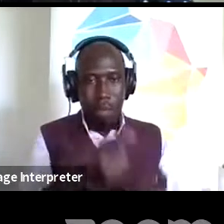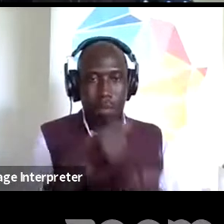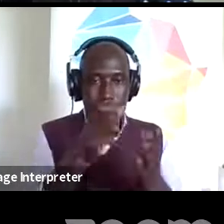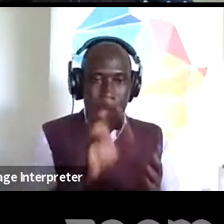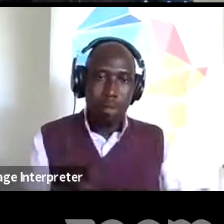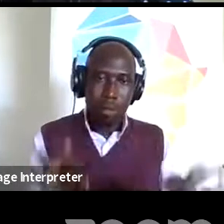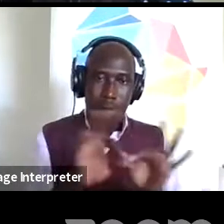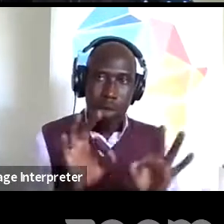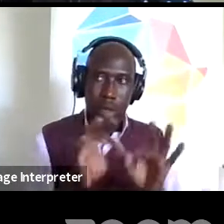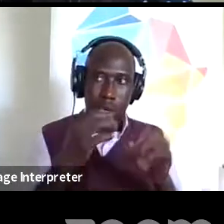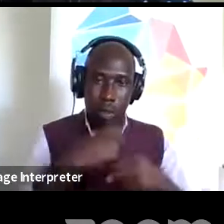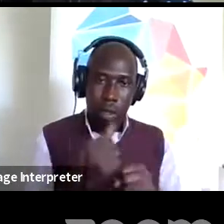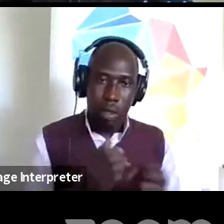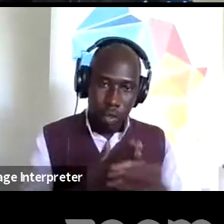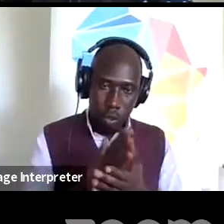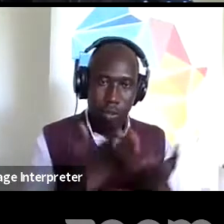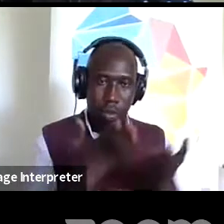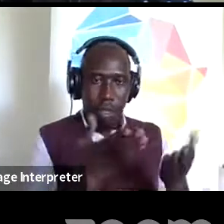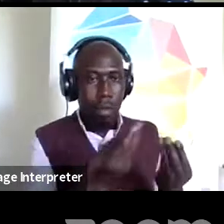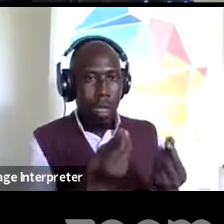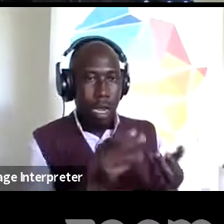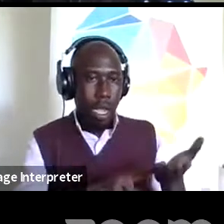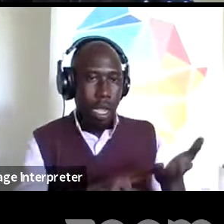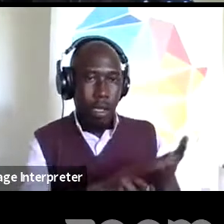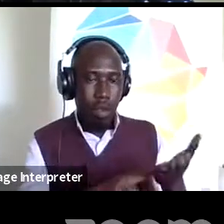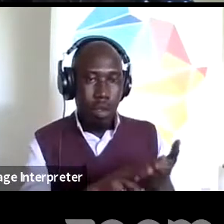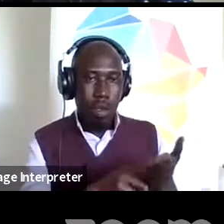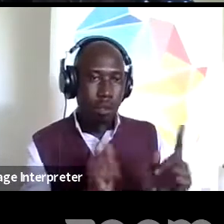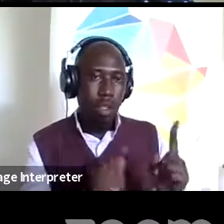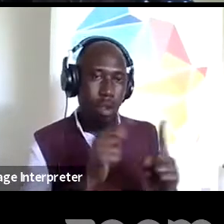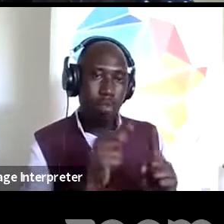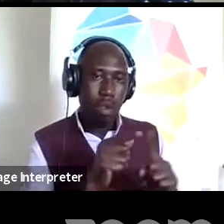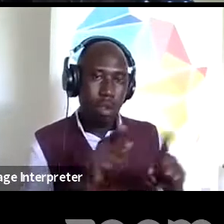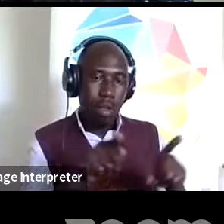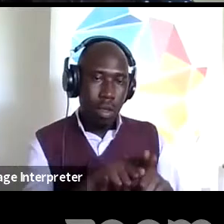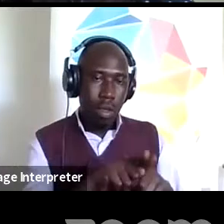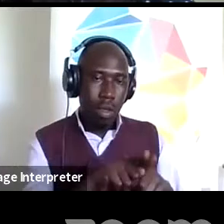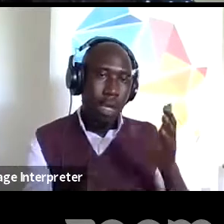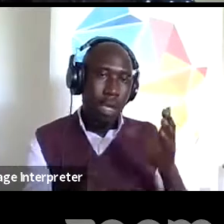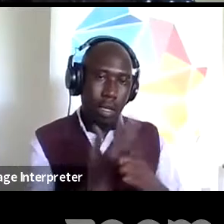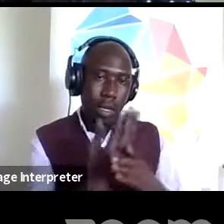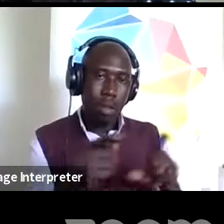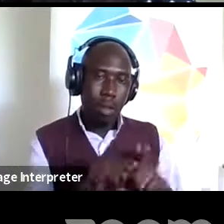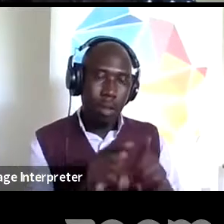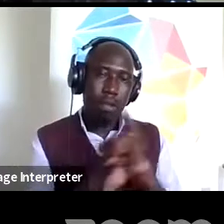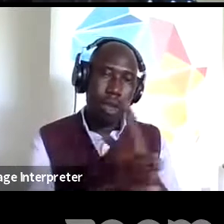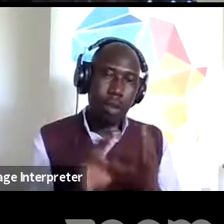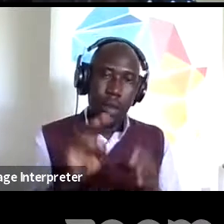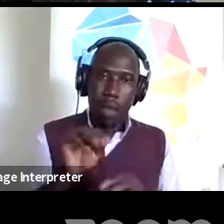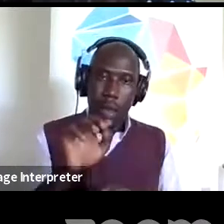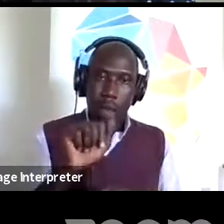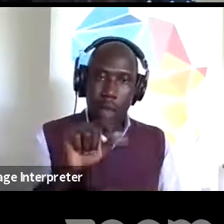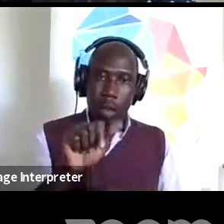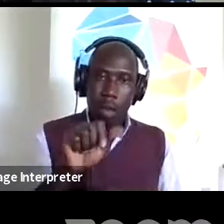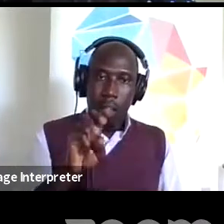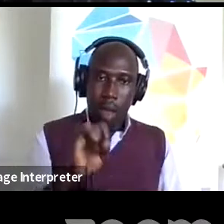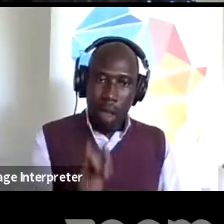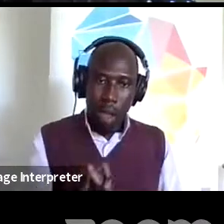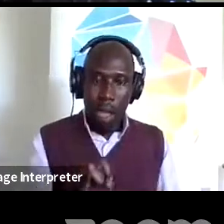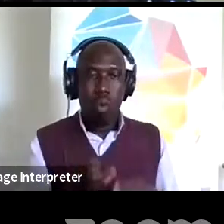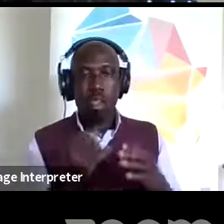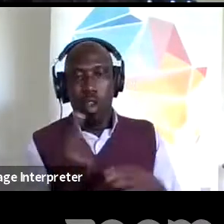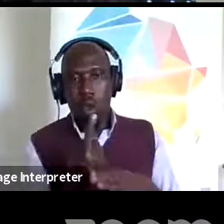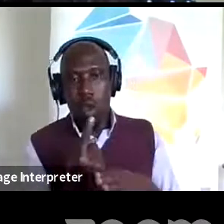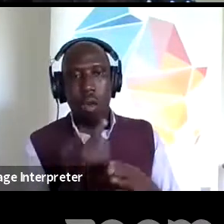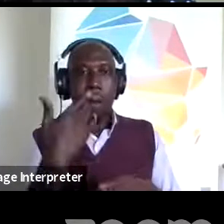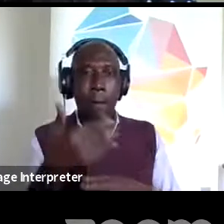to ensure that these funds are utilized for the purposes that they were established, For countries like Malawi, the fund is there on paper, but